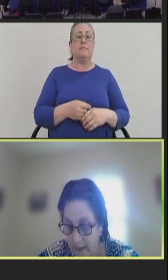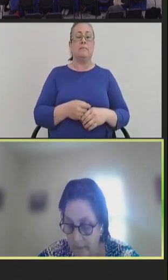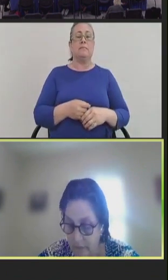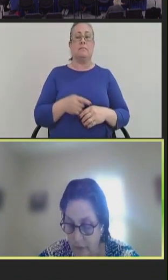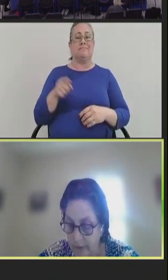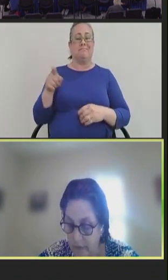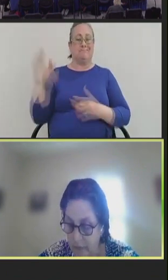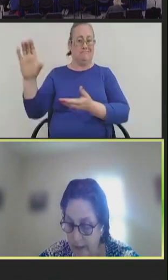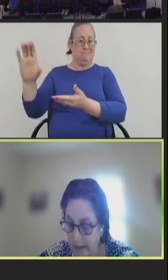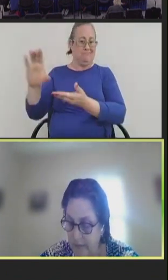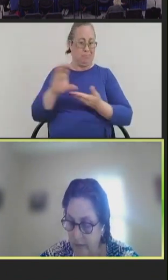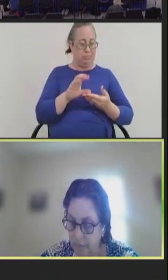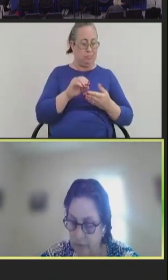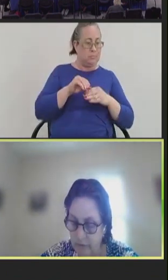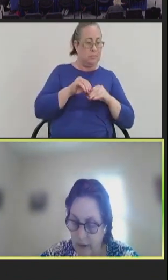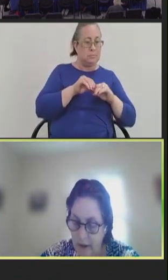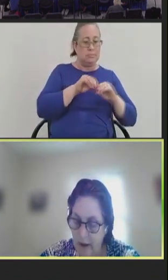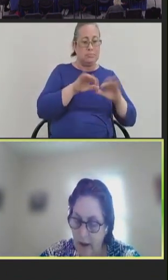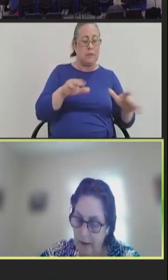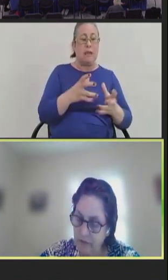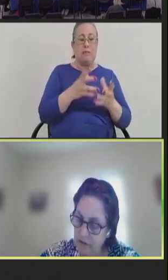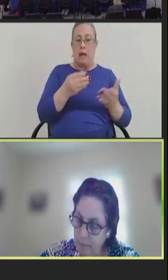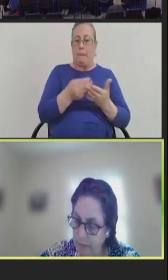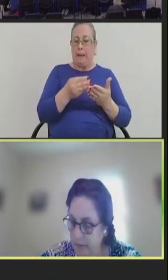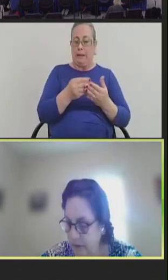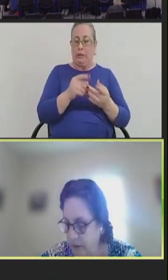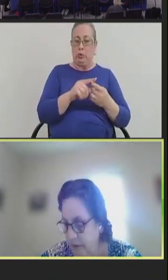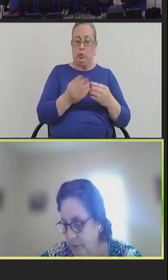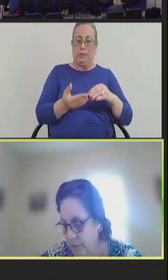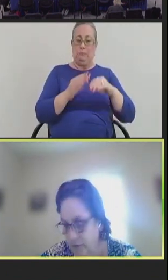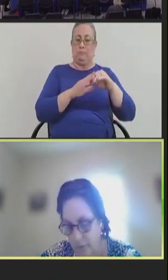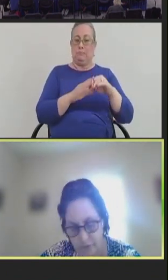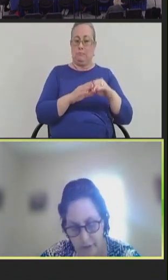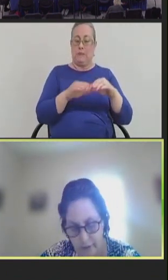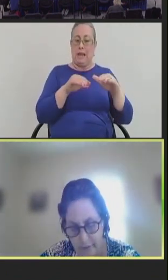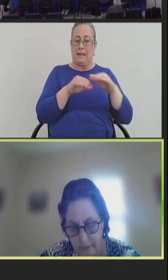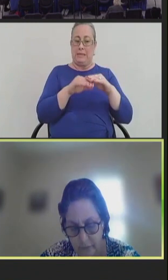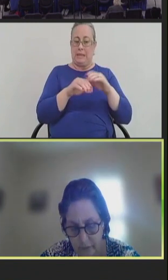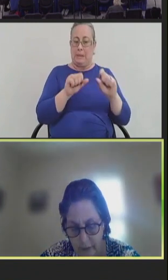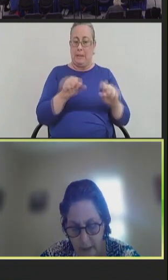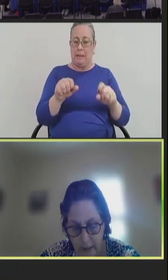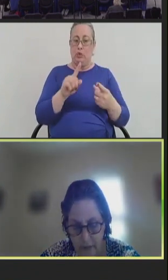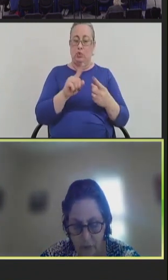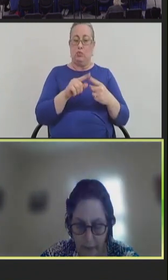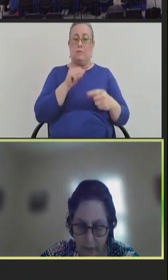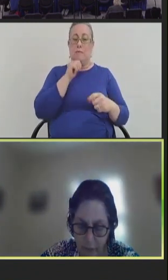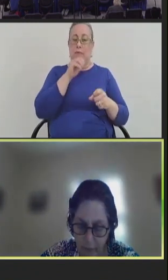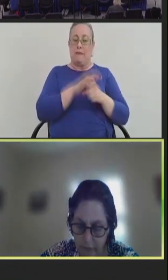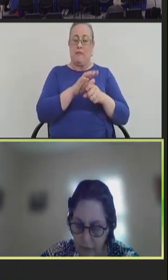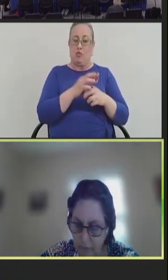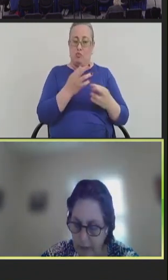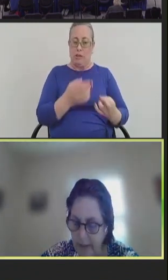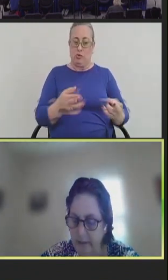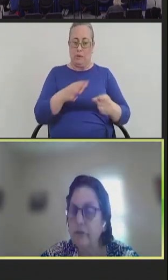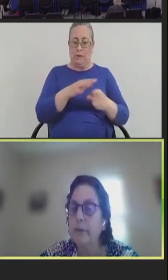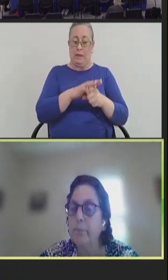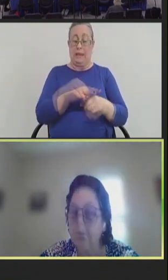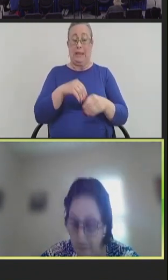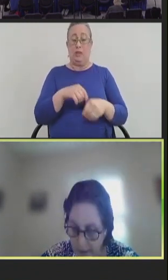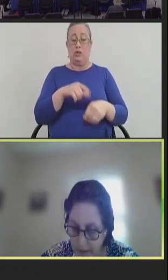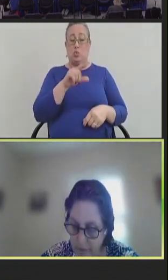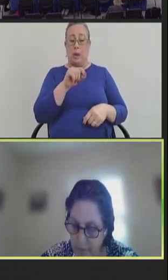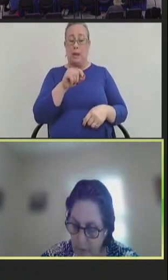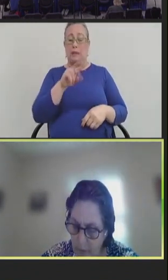money on trying to do that and increase accessibility to under-resourced areas. In 2022,